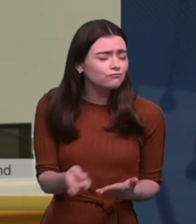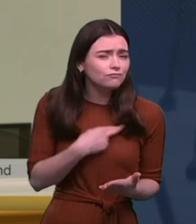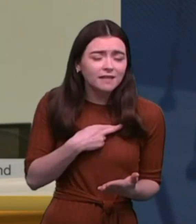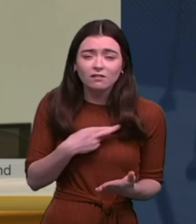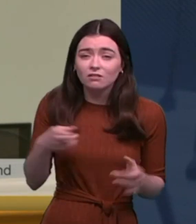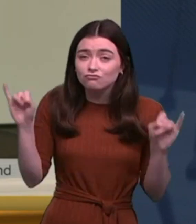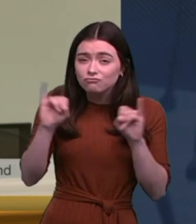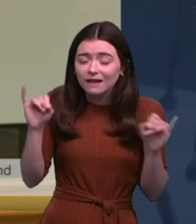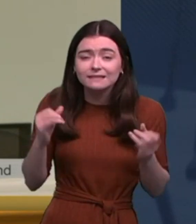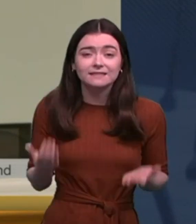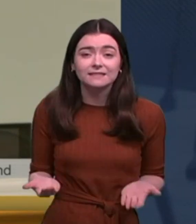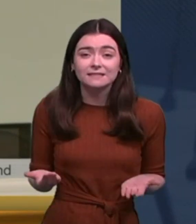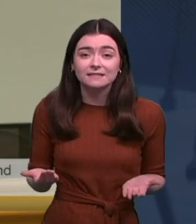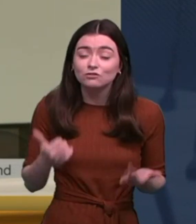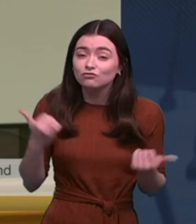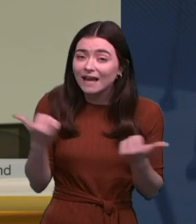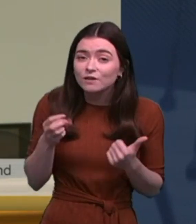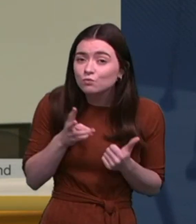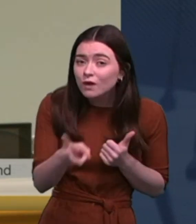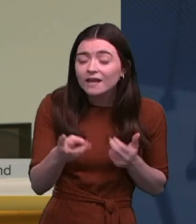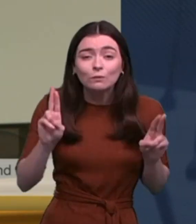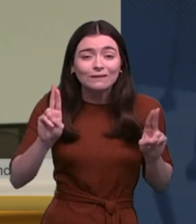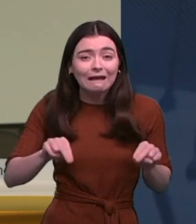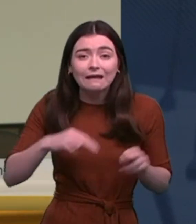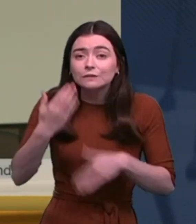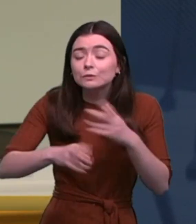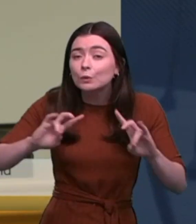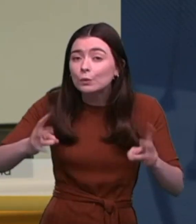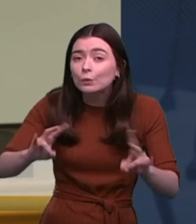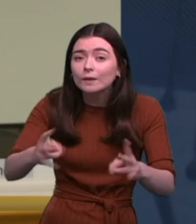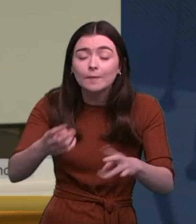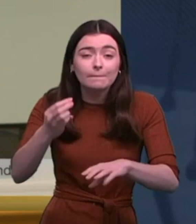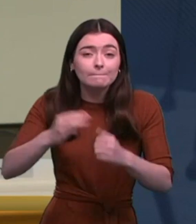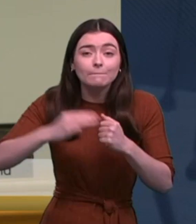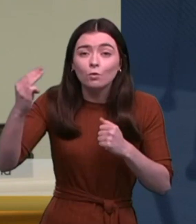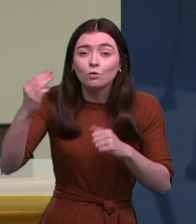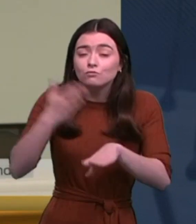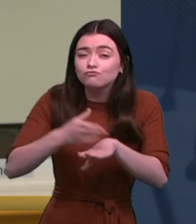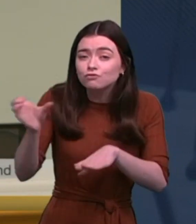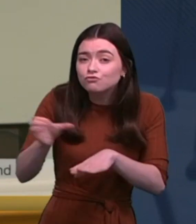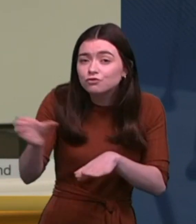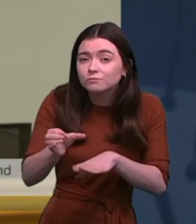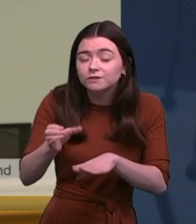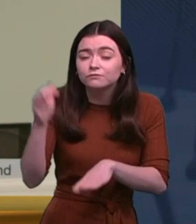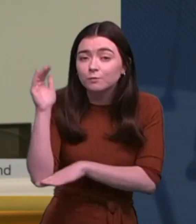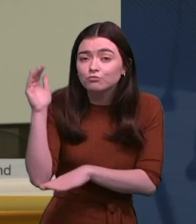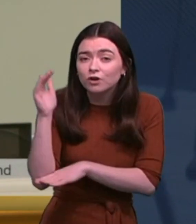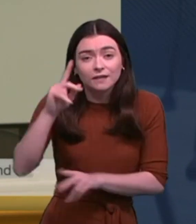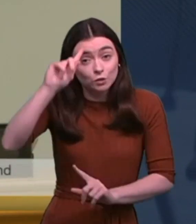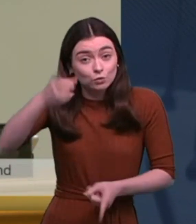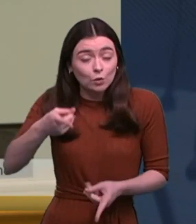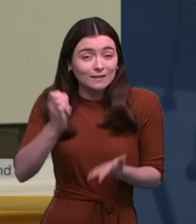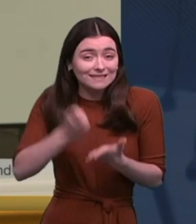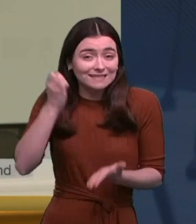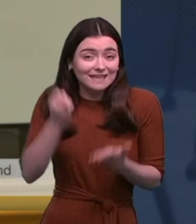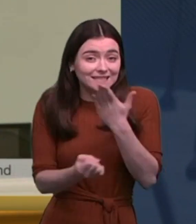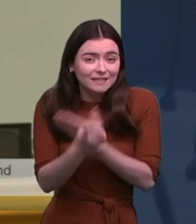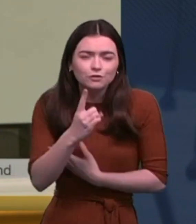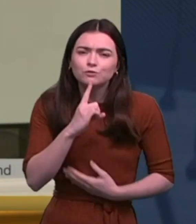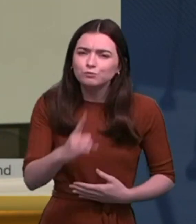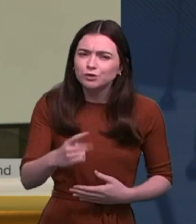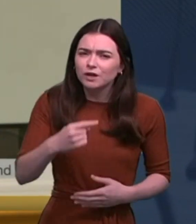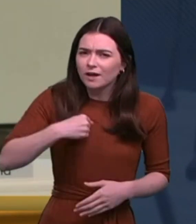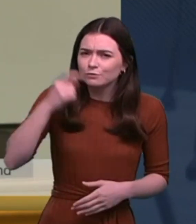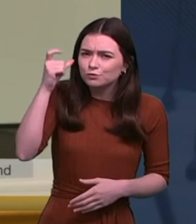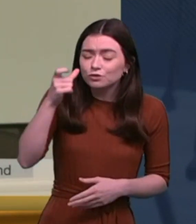is there ways that we could, for example, speed up recruitment from abroad? I don't know what the precise issues are in that area. Like, I'm just wondering,